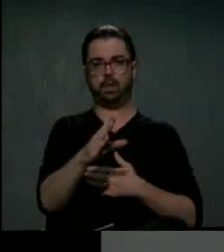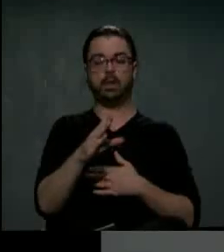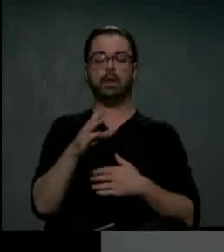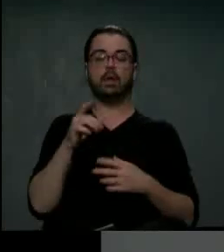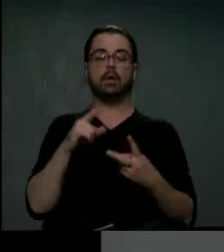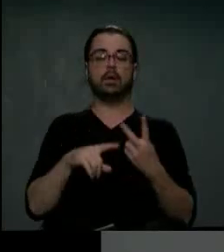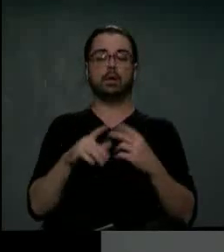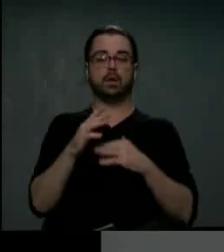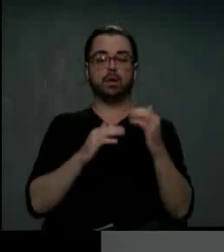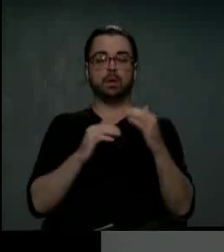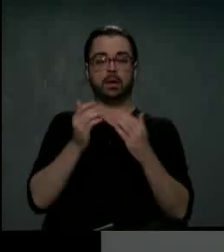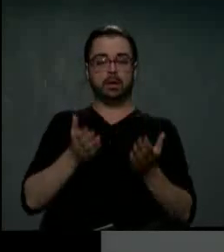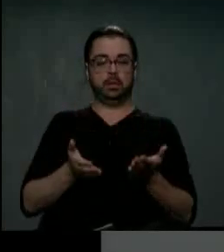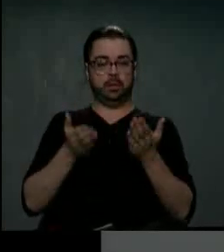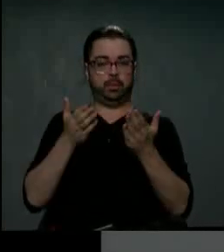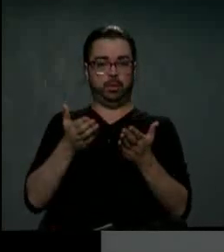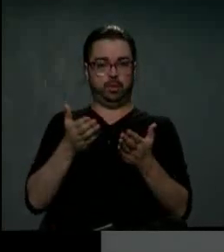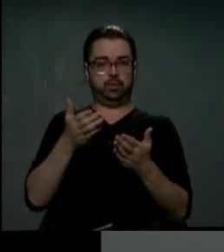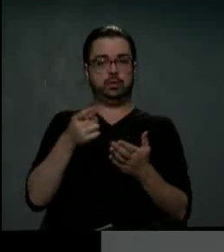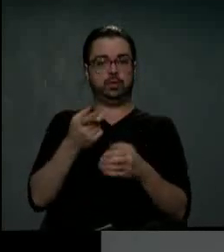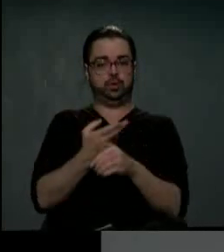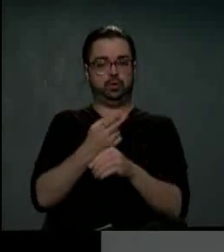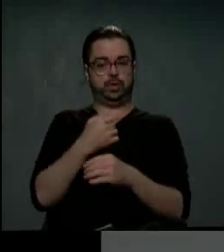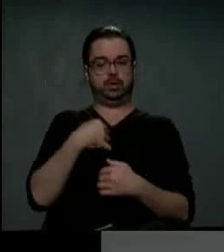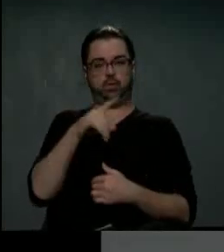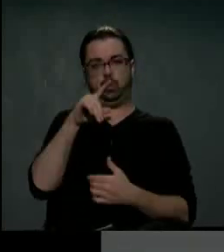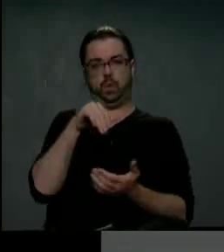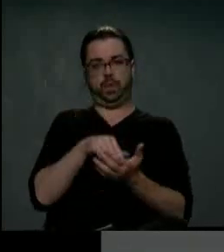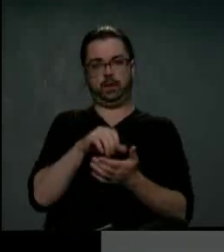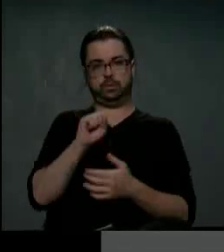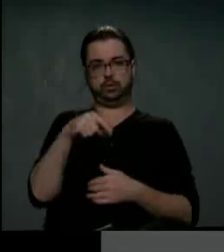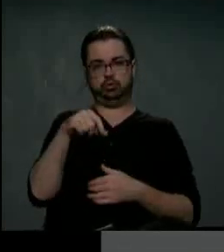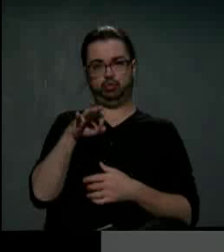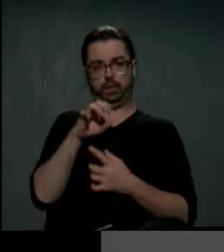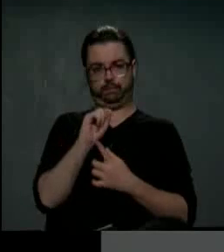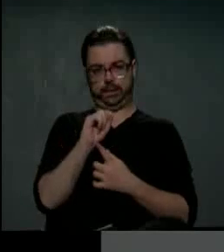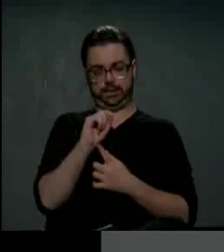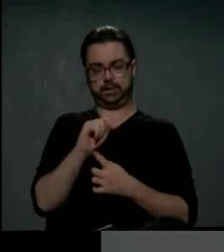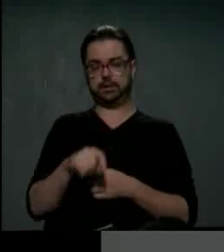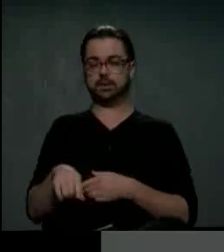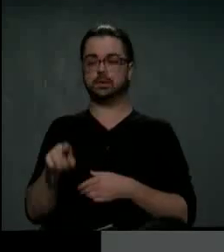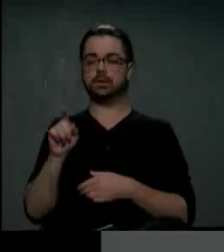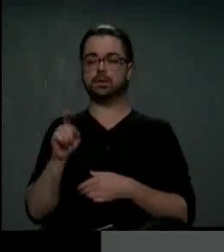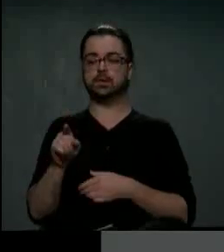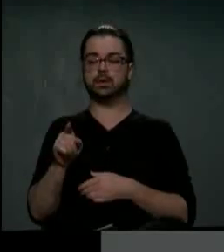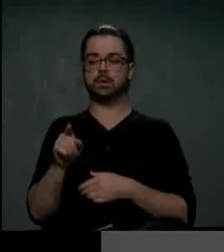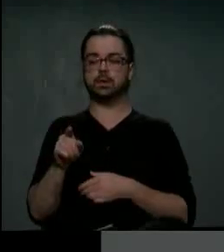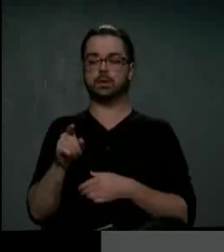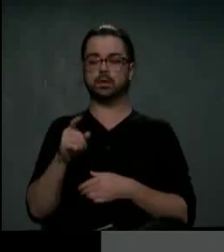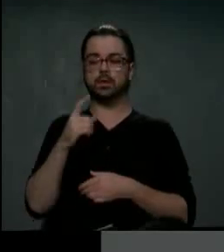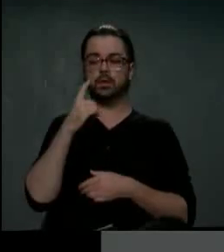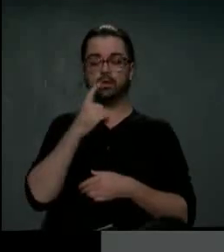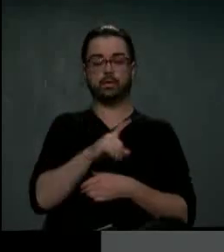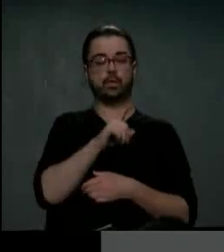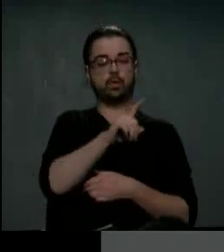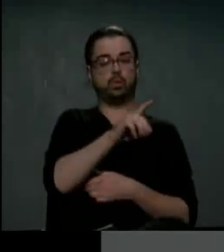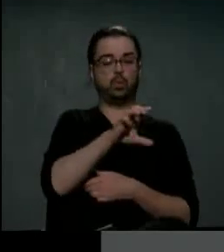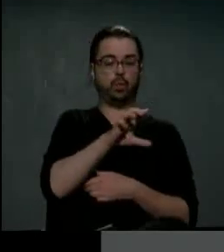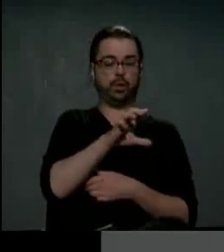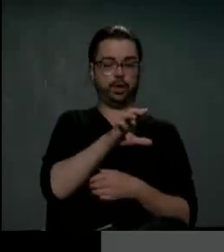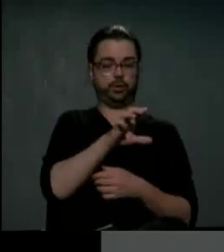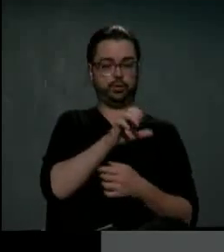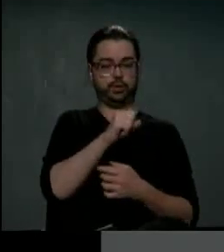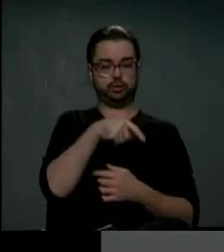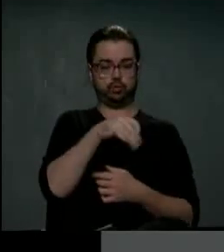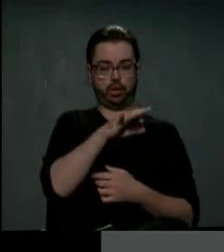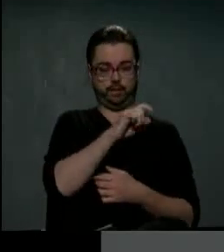the restaurant contains 1,000 square feet. Parking for a restaurant is typically based on one parking space per 100 gross square feet of floor area,